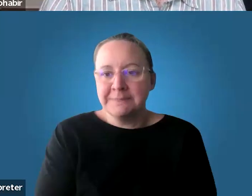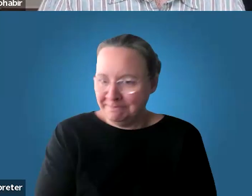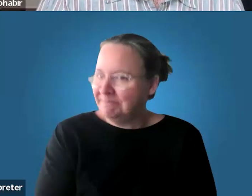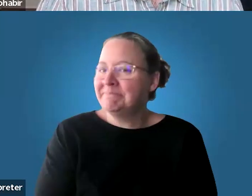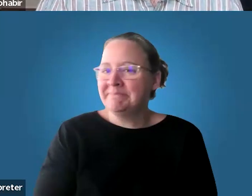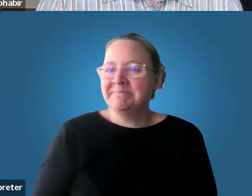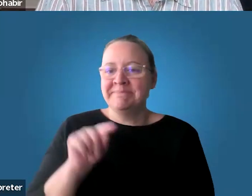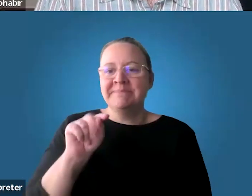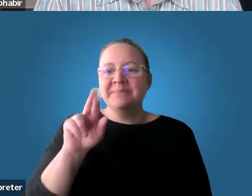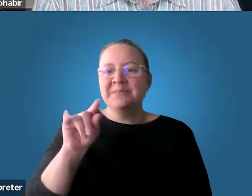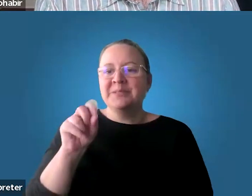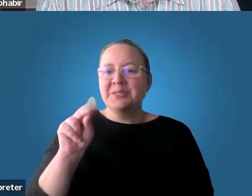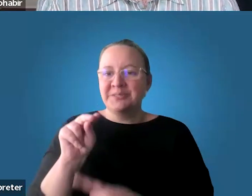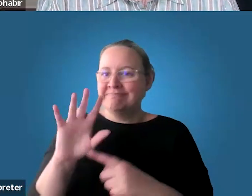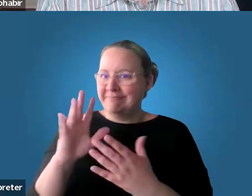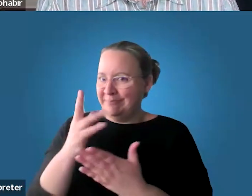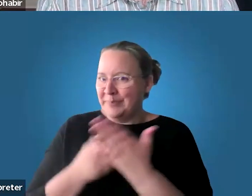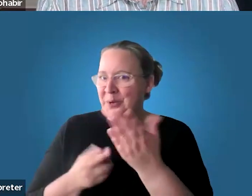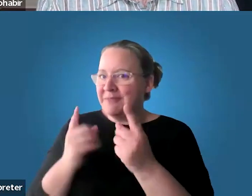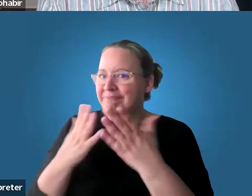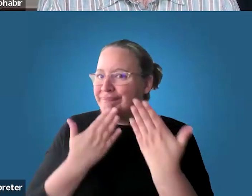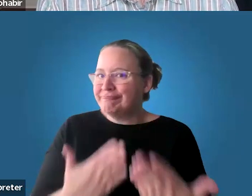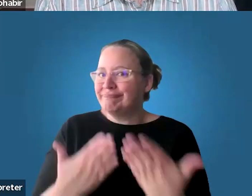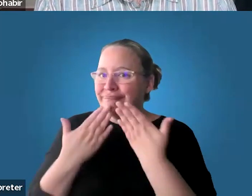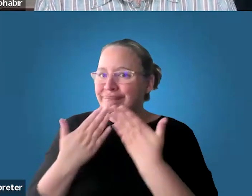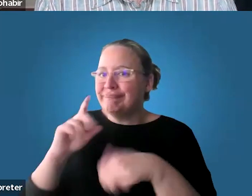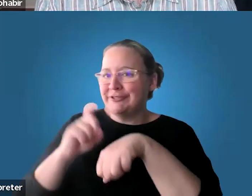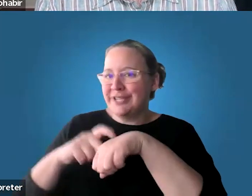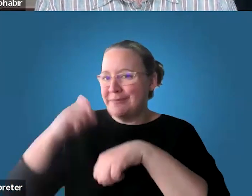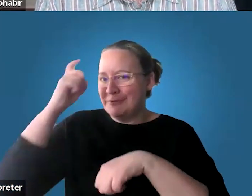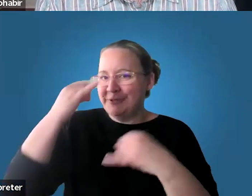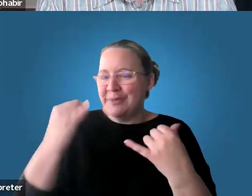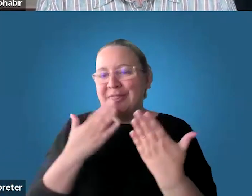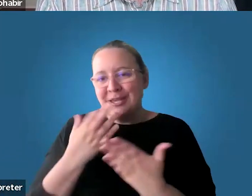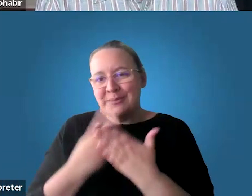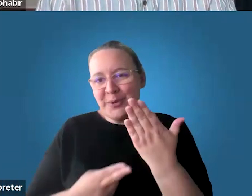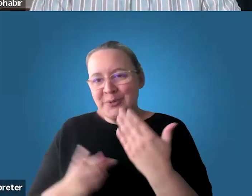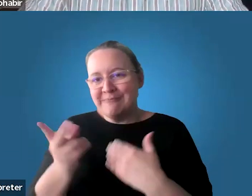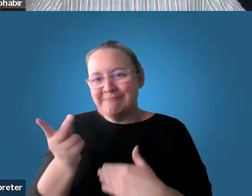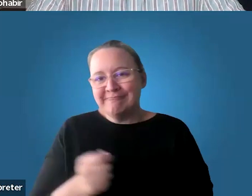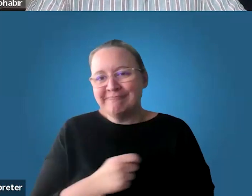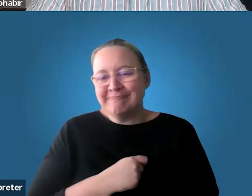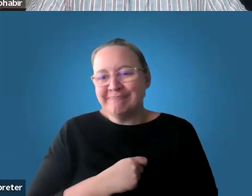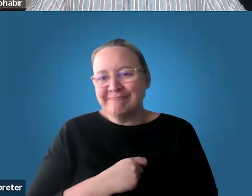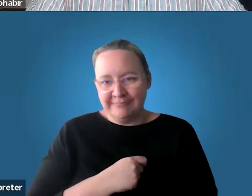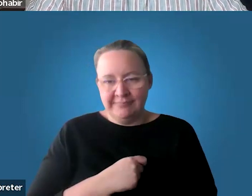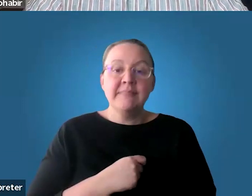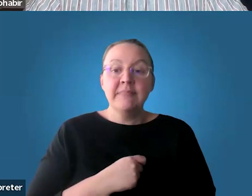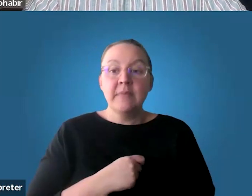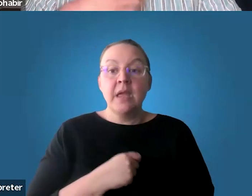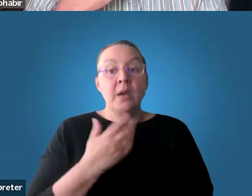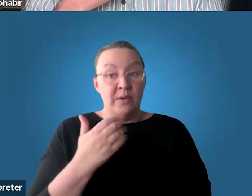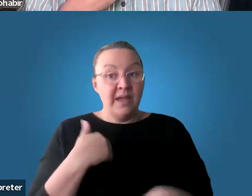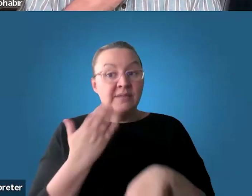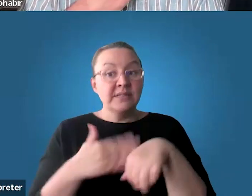right. Huge note of gratitude to Jess and Trevor for their time and wisdom today. Thank you both so much. So we do have